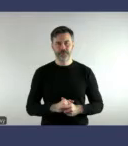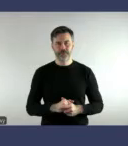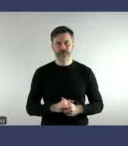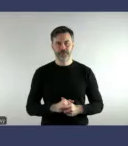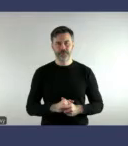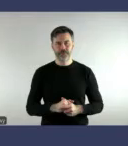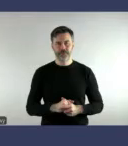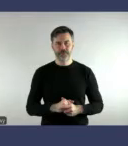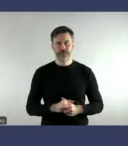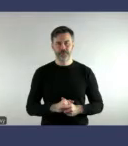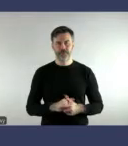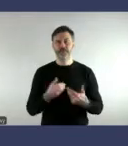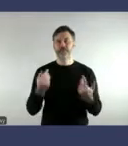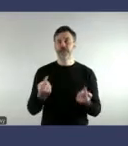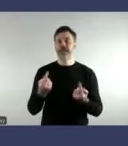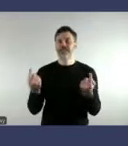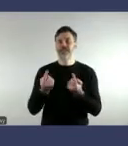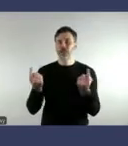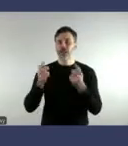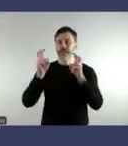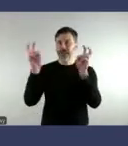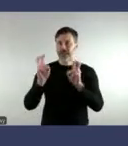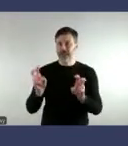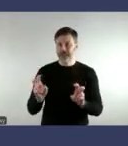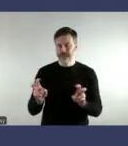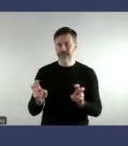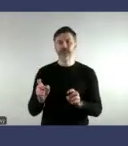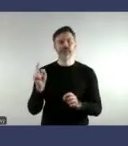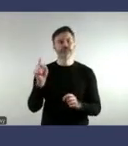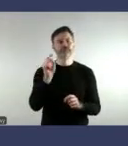When we're facing different kinds of dangers,